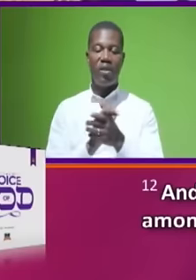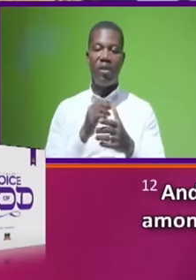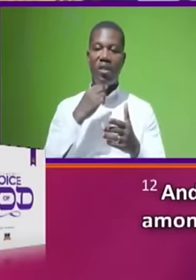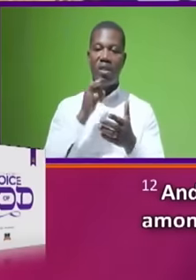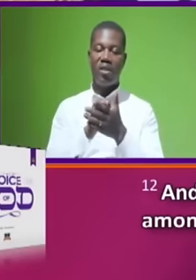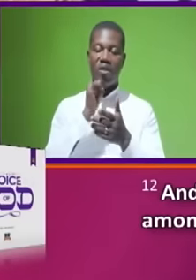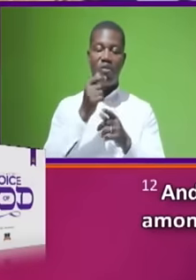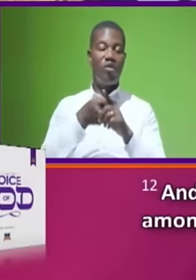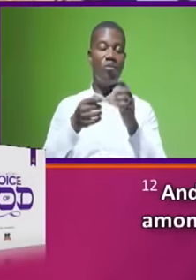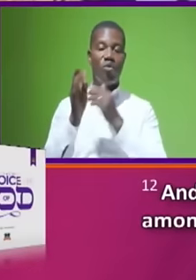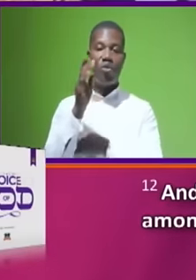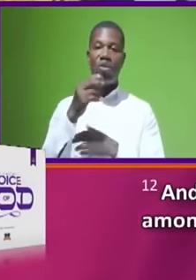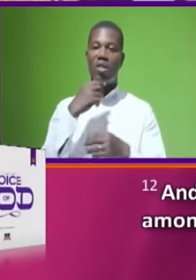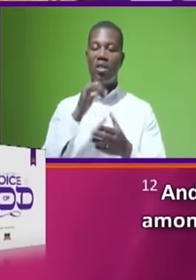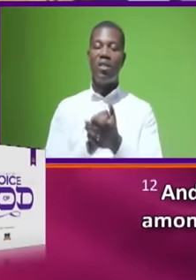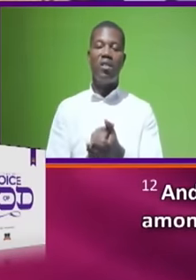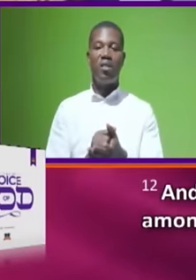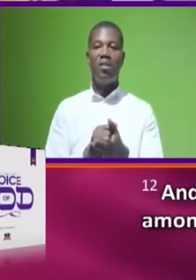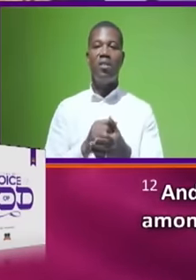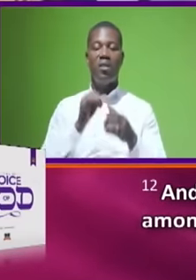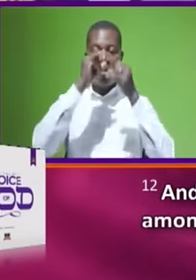The